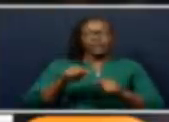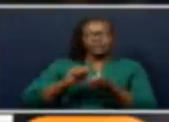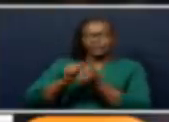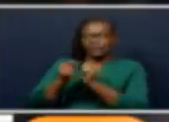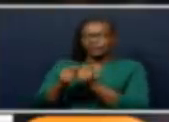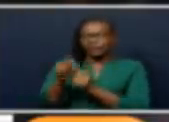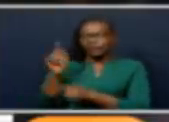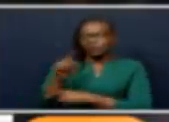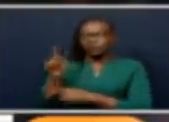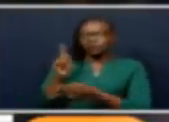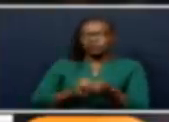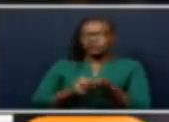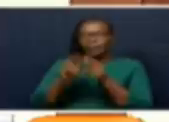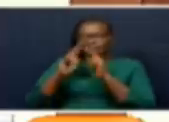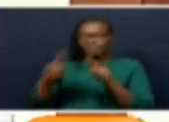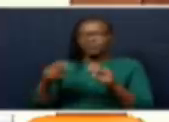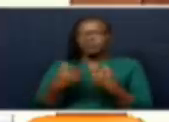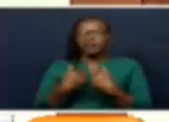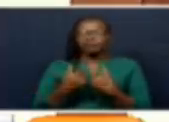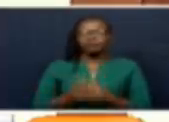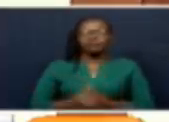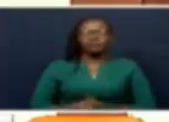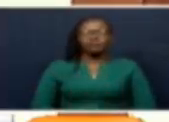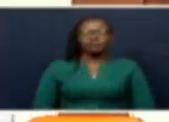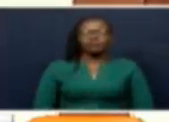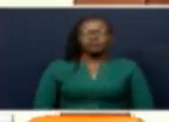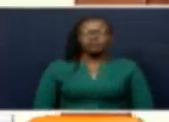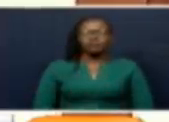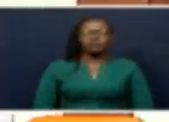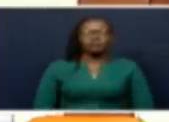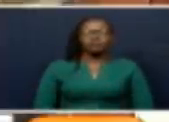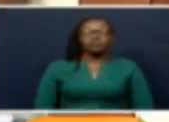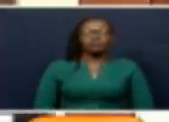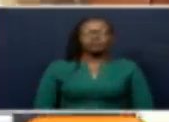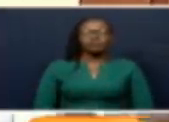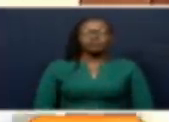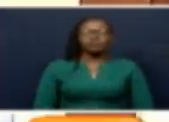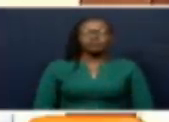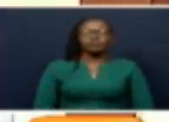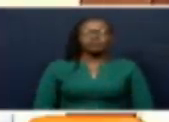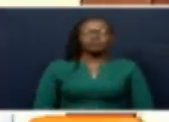when there is peace. Yeah. And for those people who went to